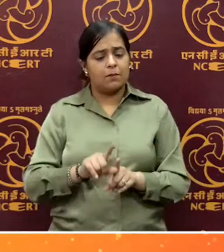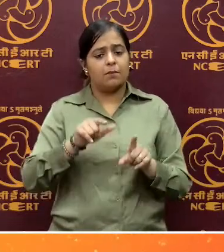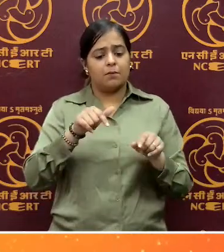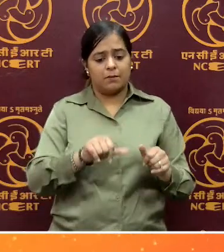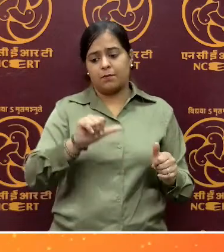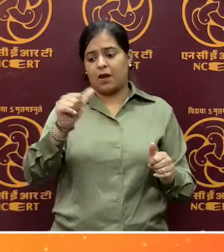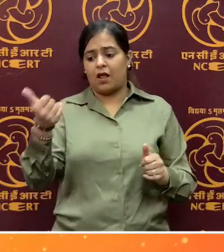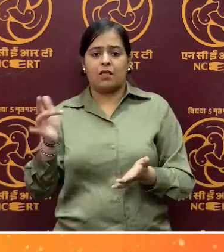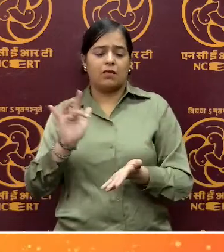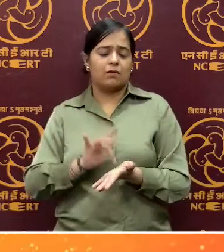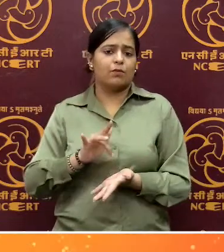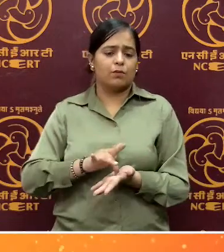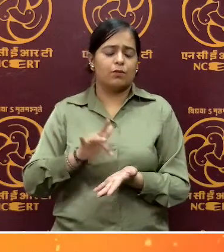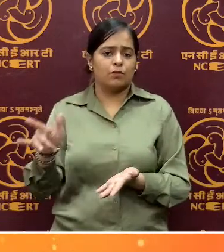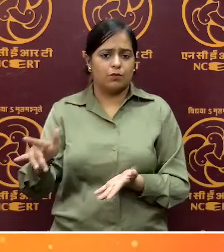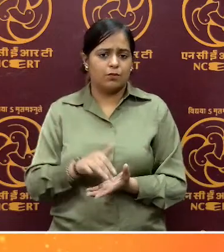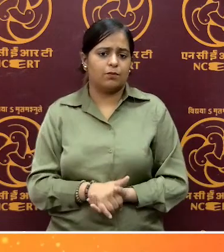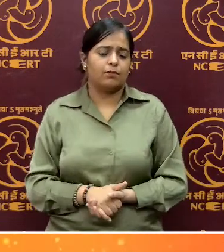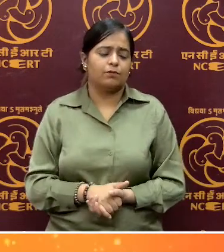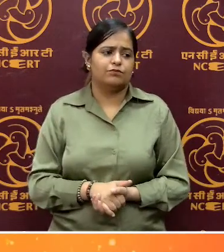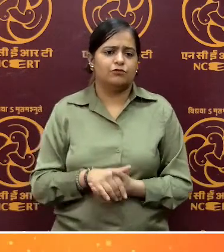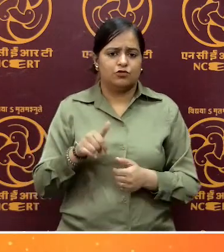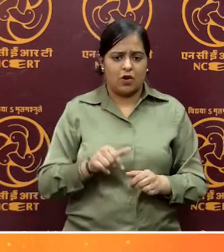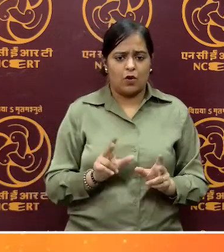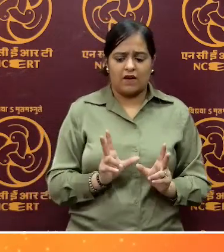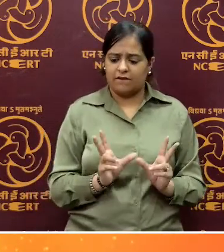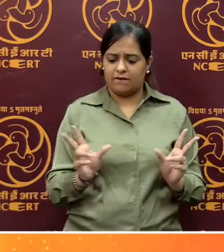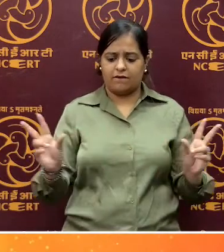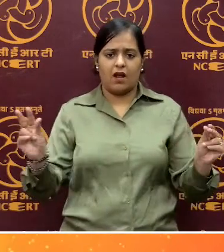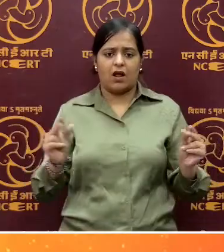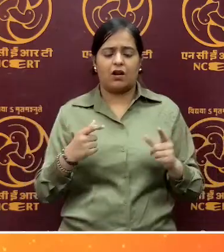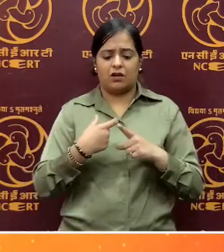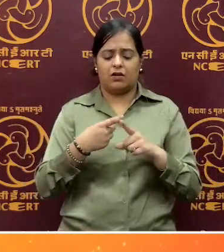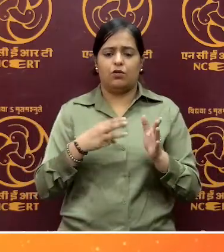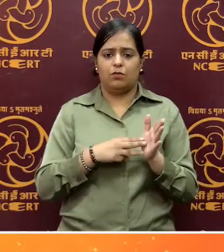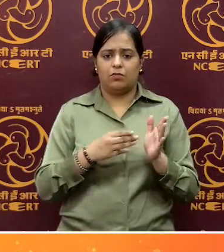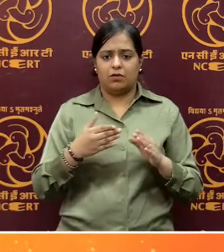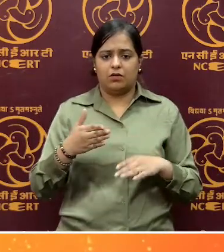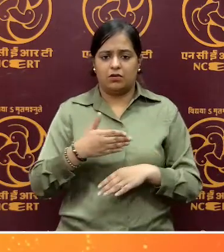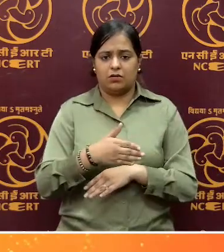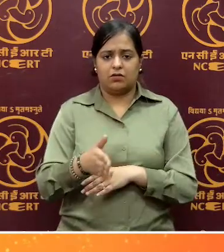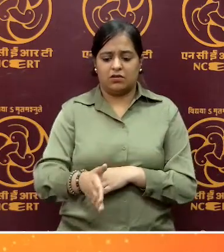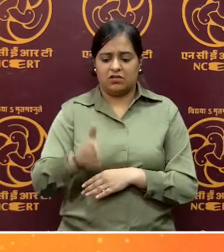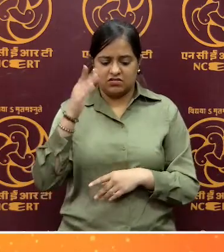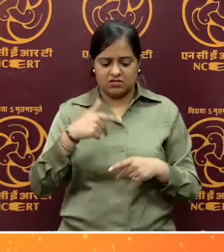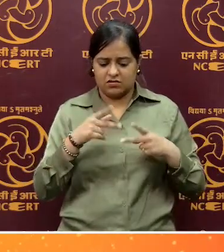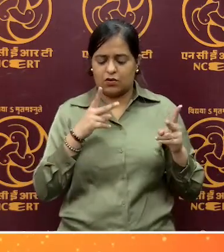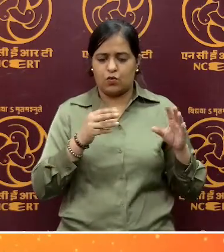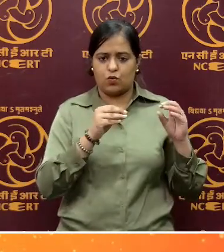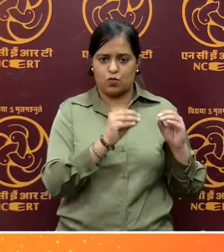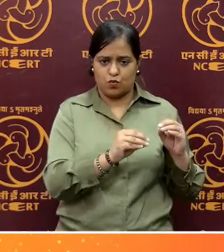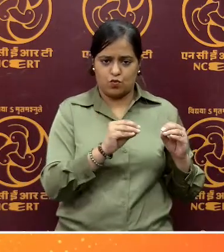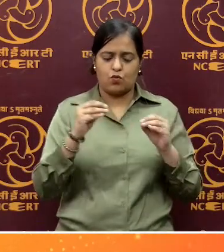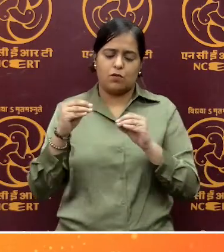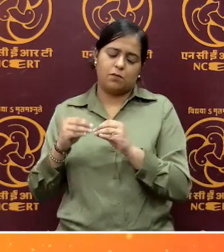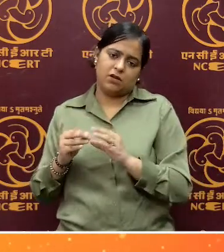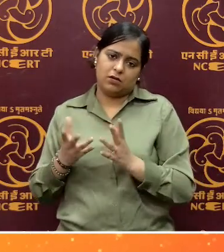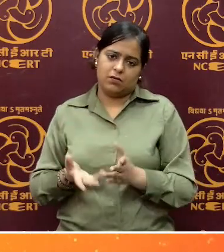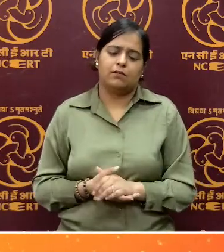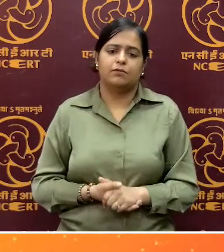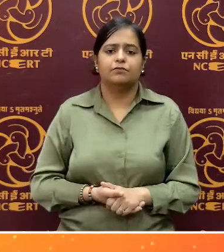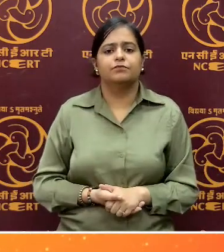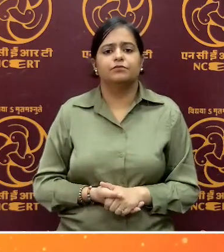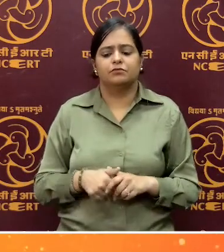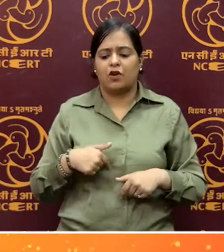point. So therefore the displacement that has been taken up is OB. That doesn't make any difference